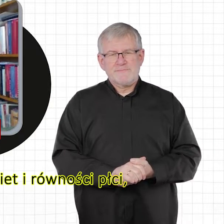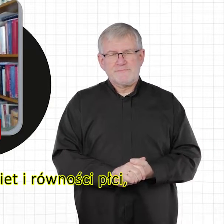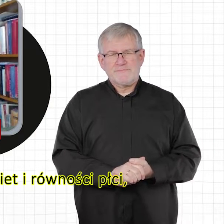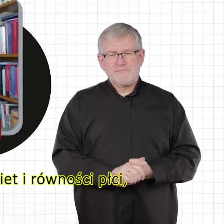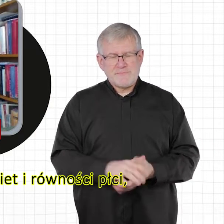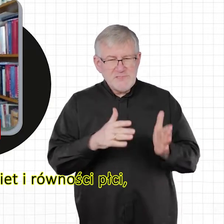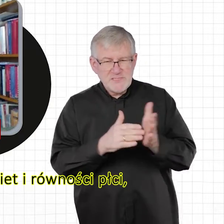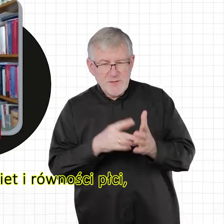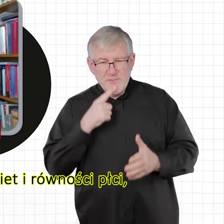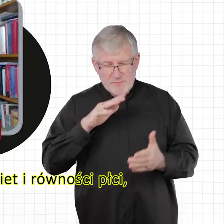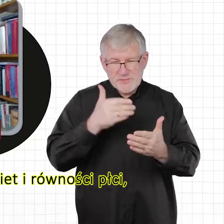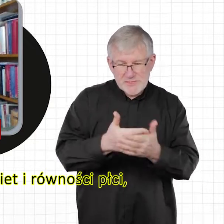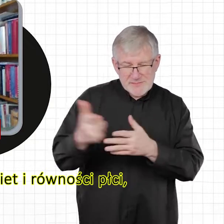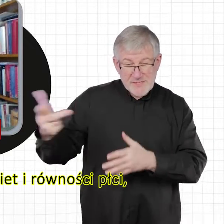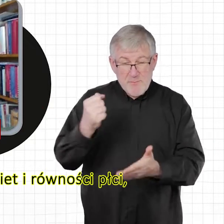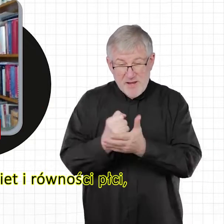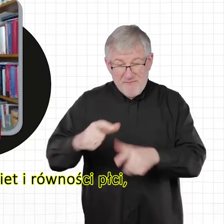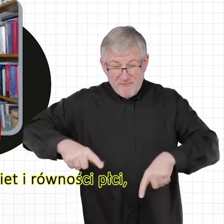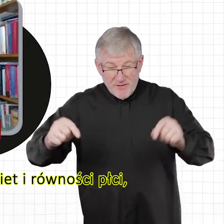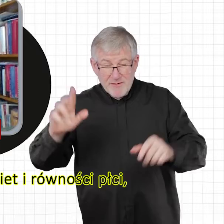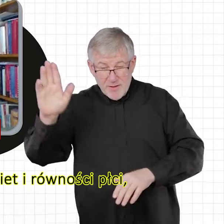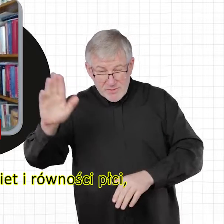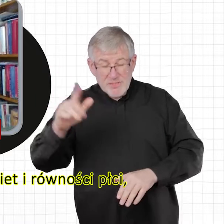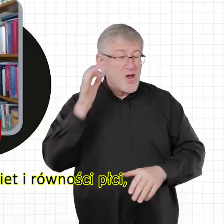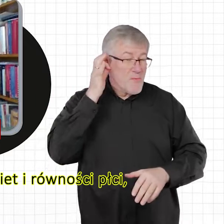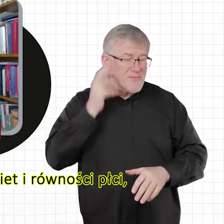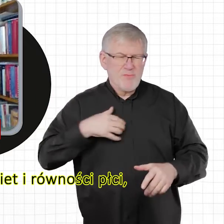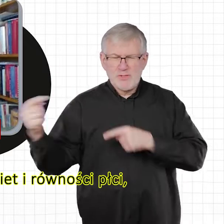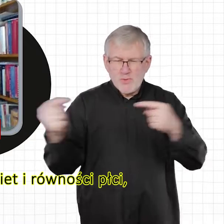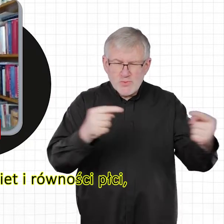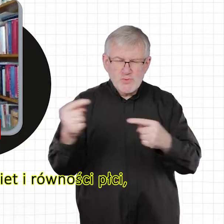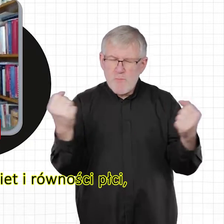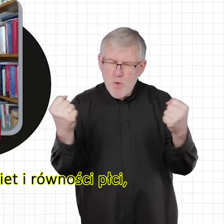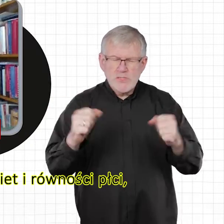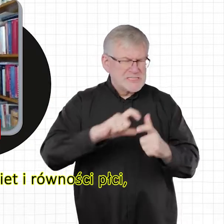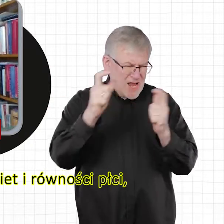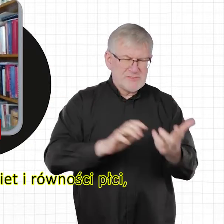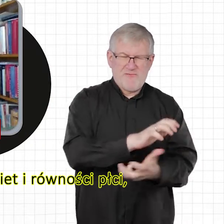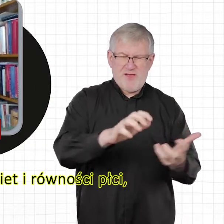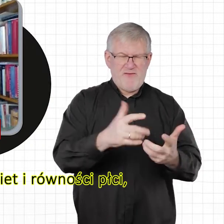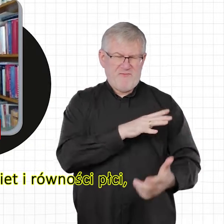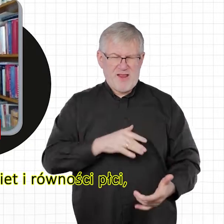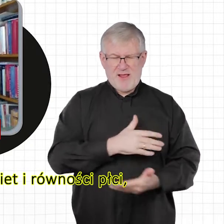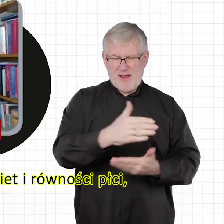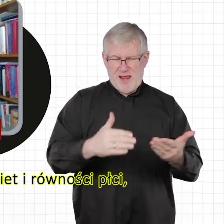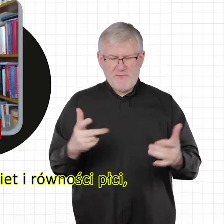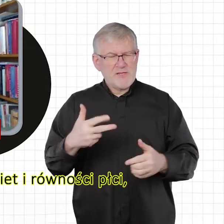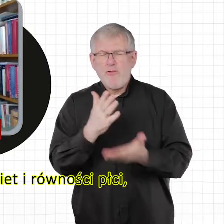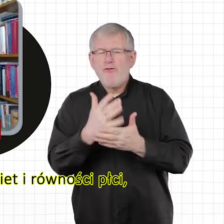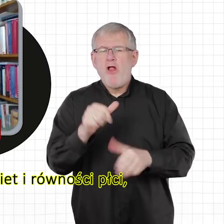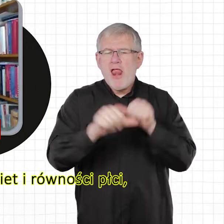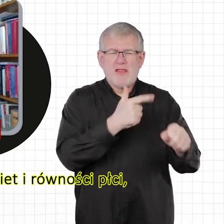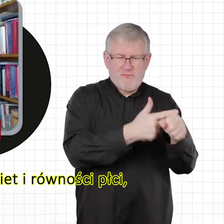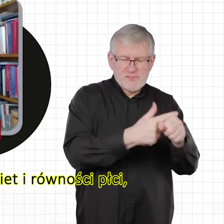my opinion, there was a great moment in this history of women of gender equality, and that was the women's strike